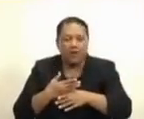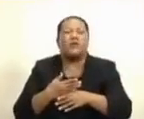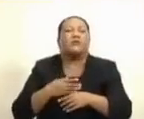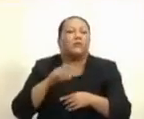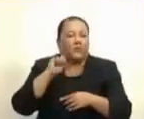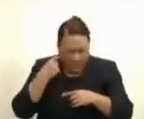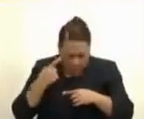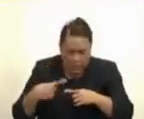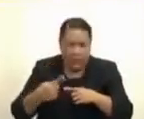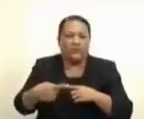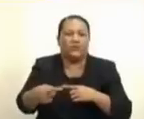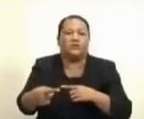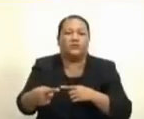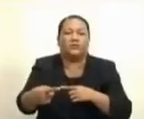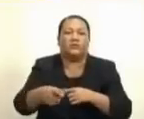We will have to continue.